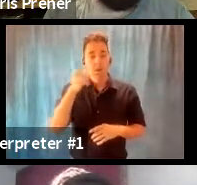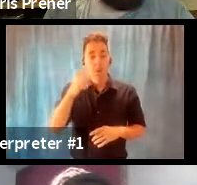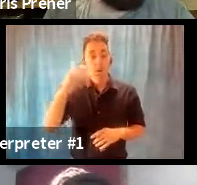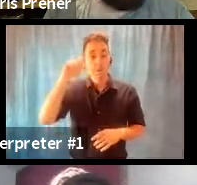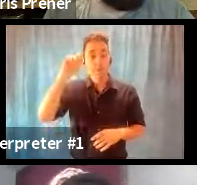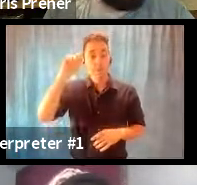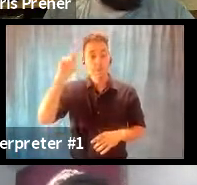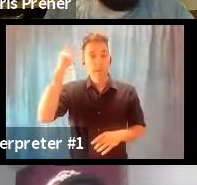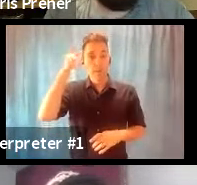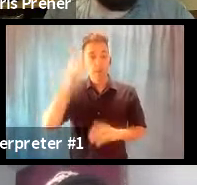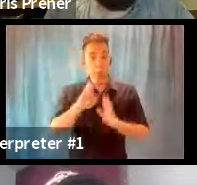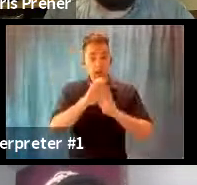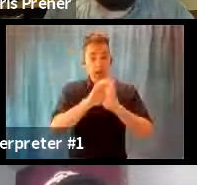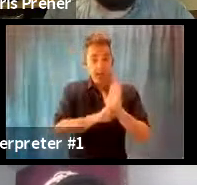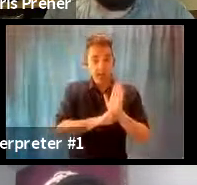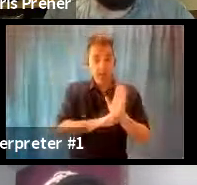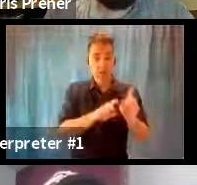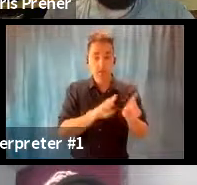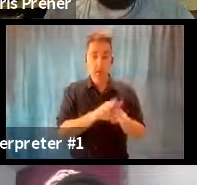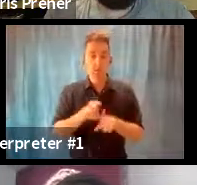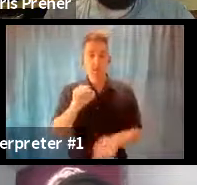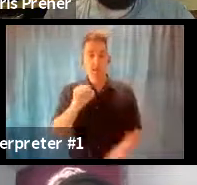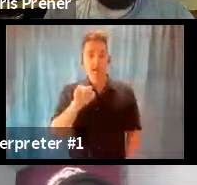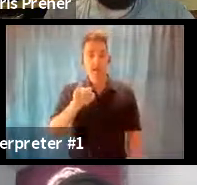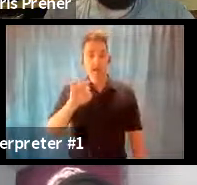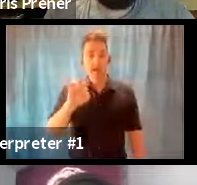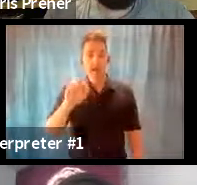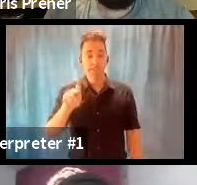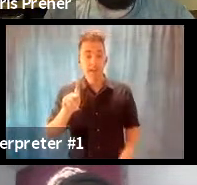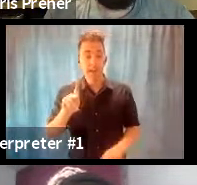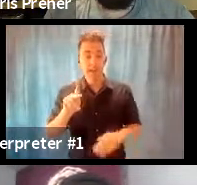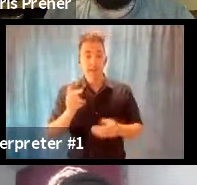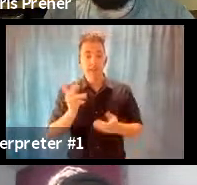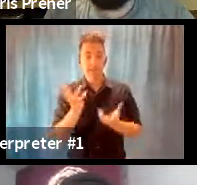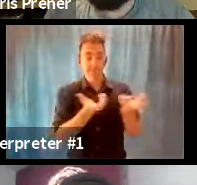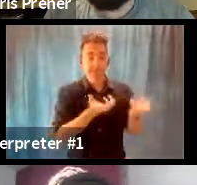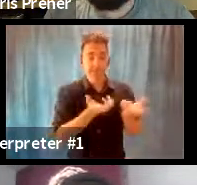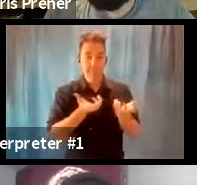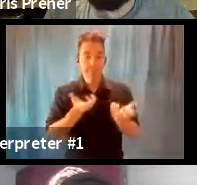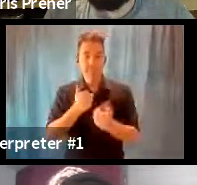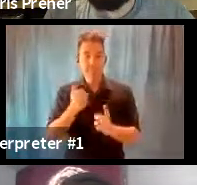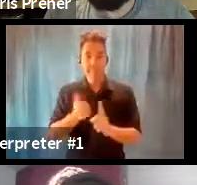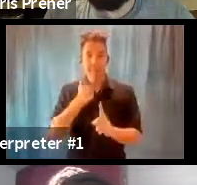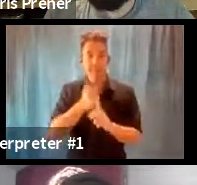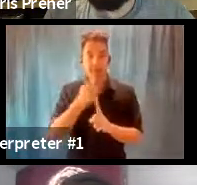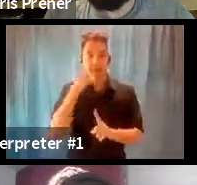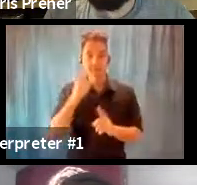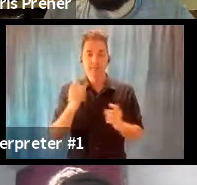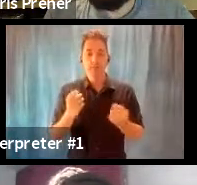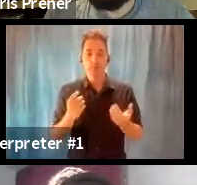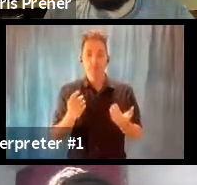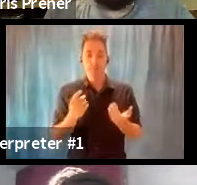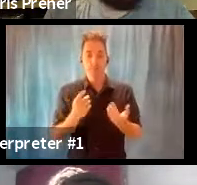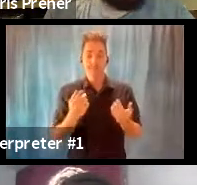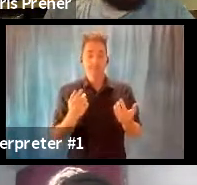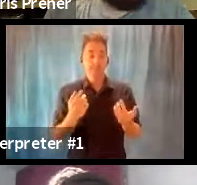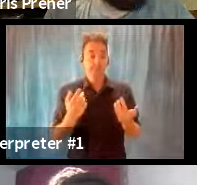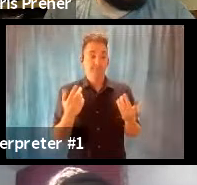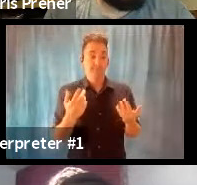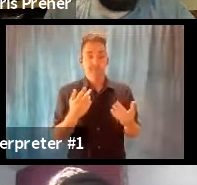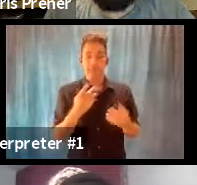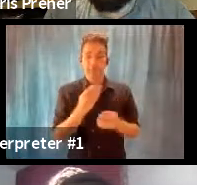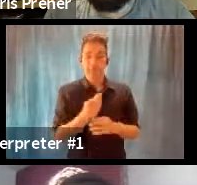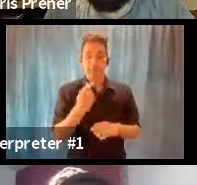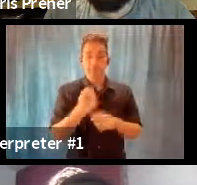fellows for Focus St. Louis. I'm exceedingly proud to be able to call this city my home for over a decade now. I think